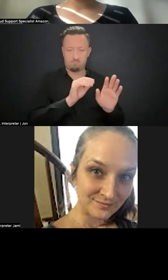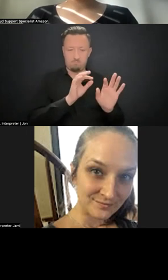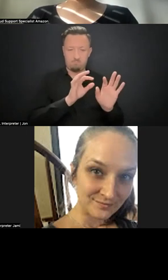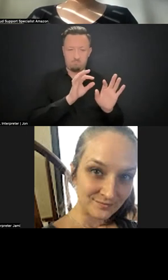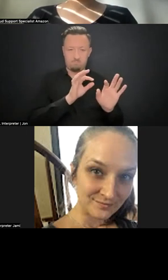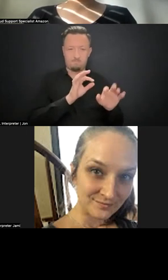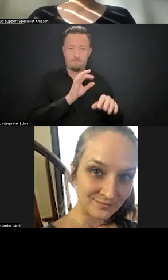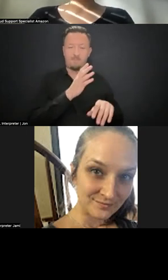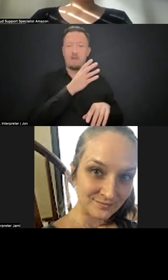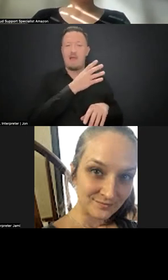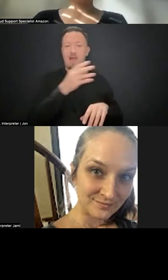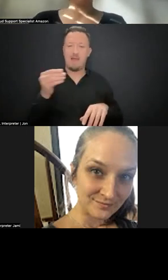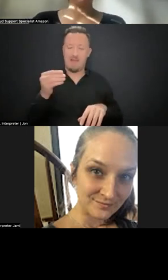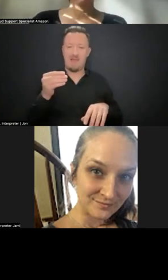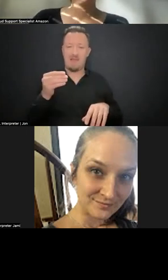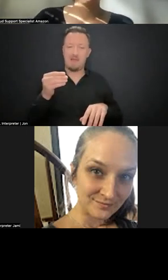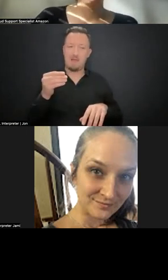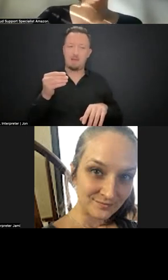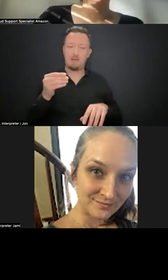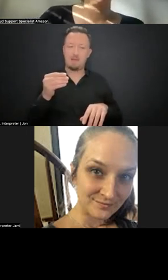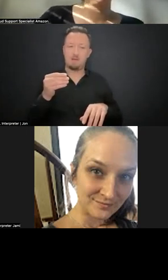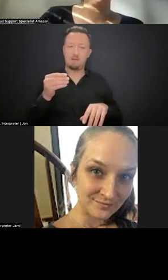And we're creating our